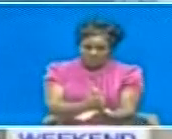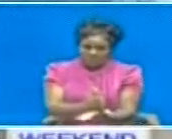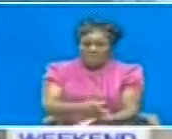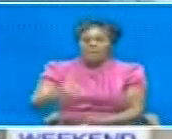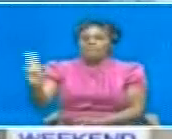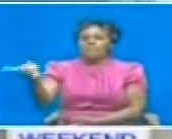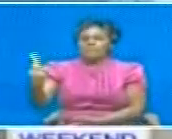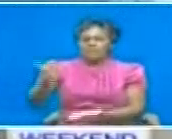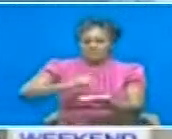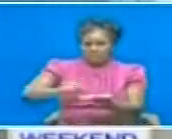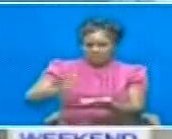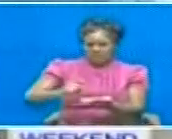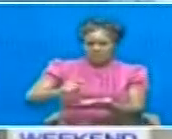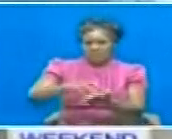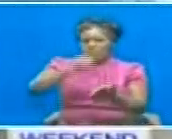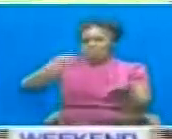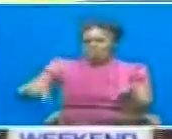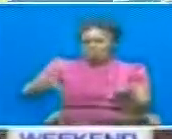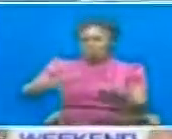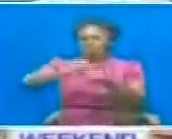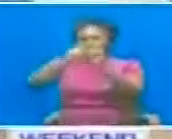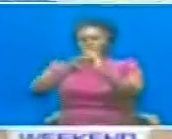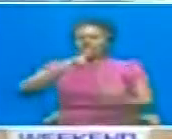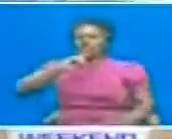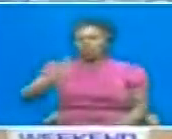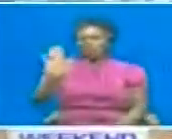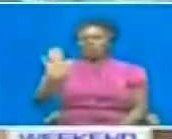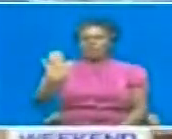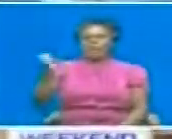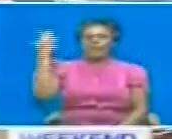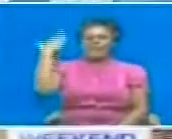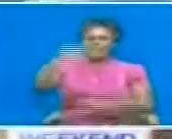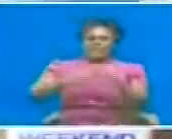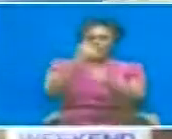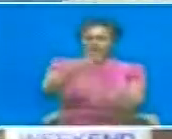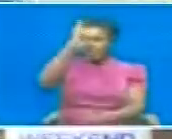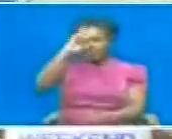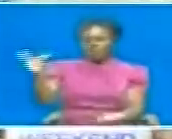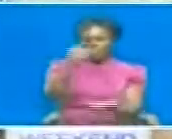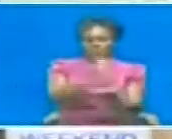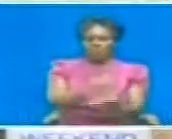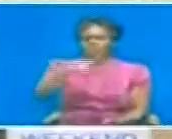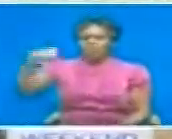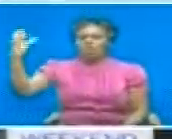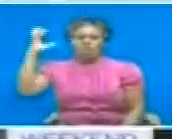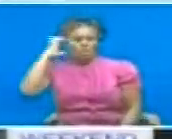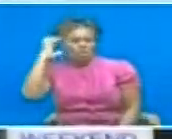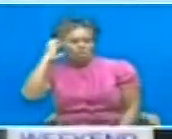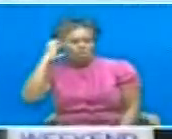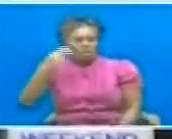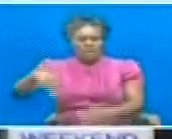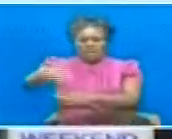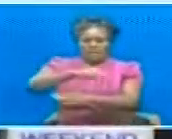president signed off on the decision to overturn his directive to have last year's police recruits report for training.